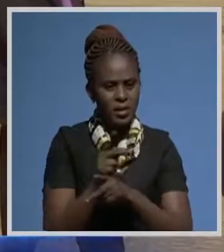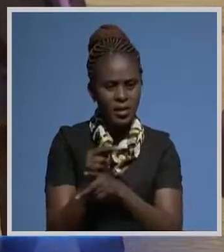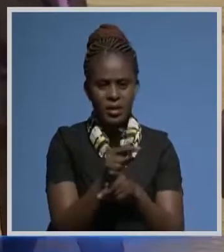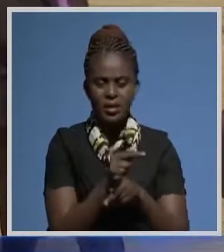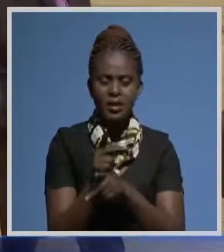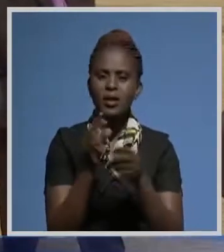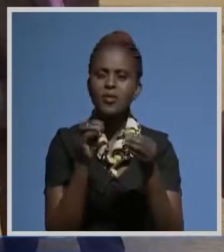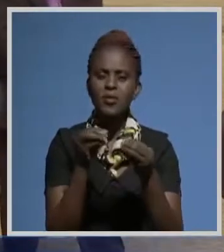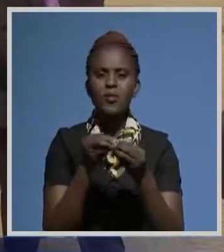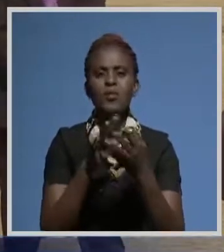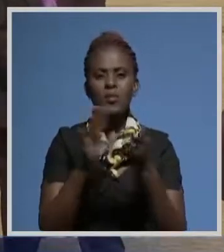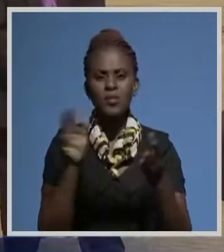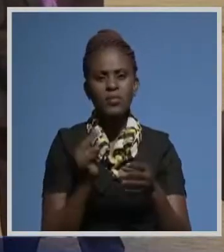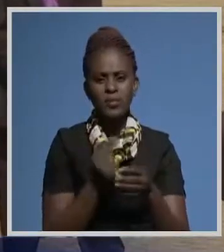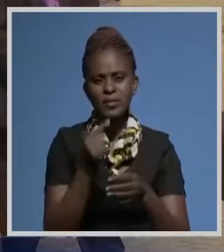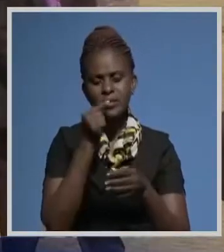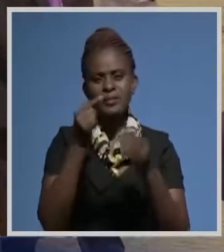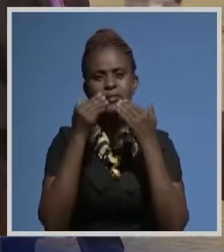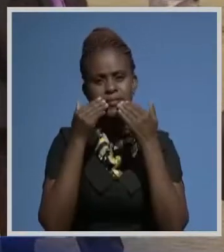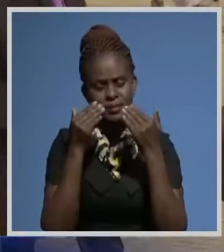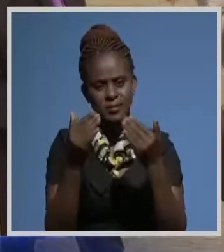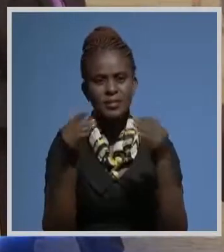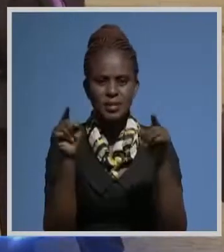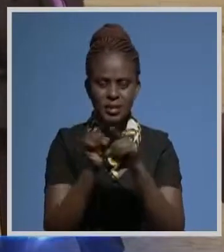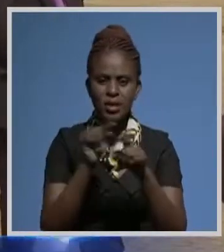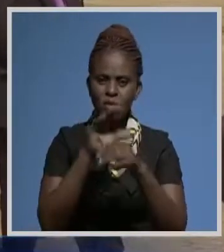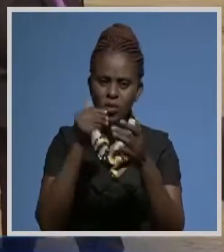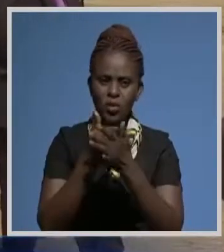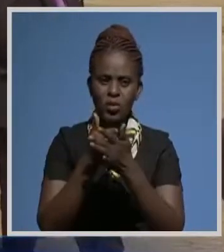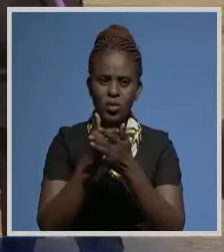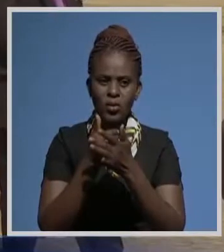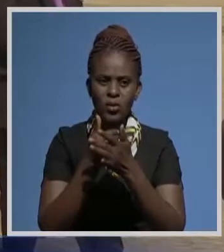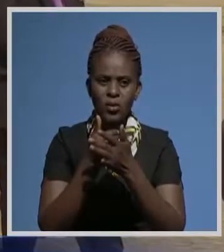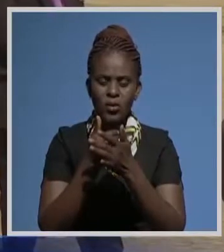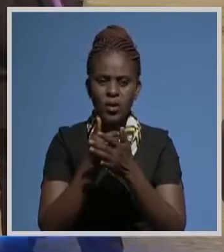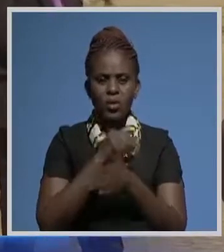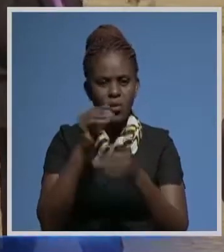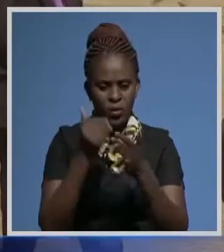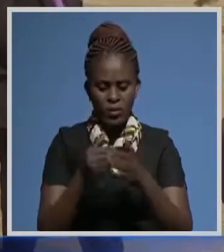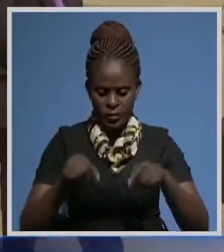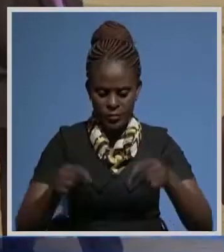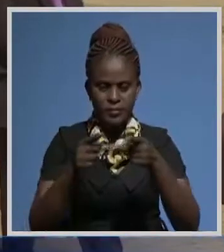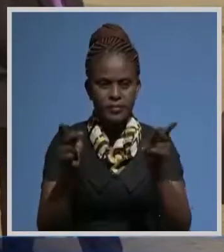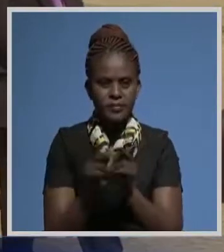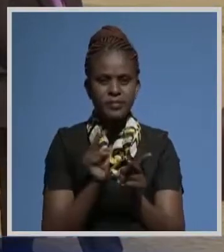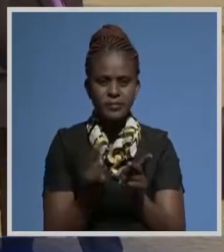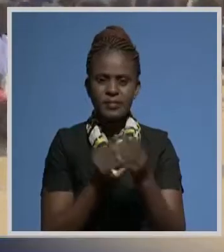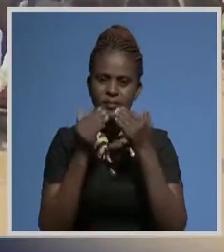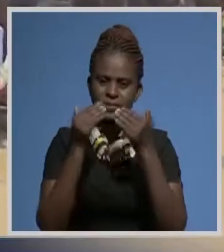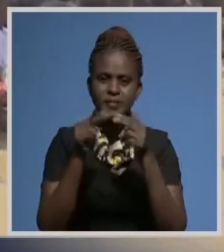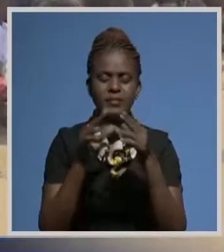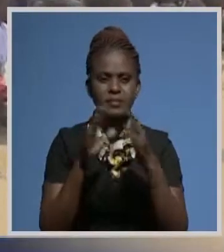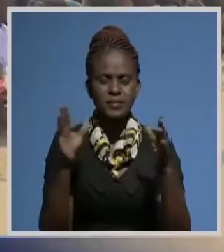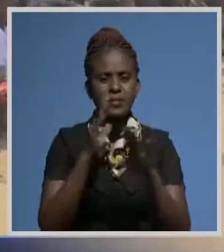chine tuleti tuatotela na kulima Red Cross panapo tuikala mwa ninkashamirimo.